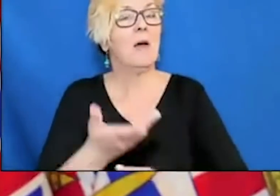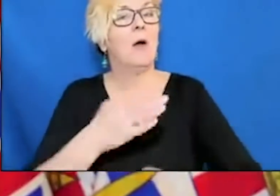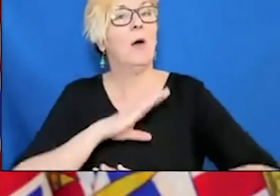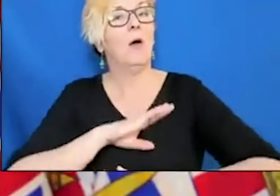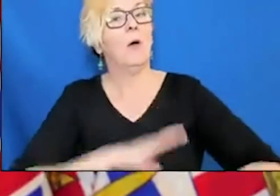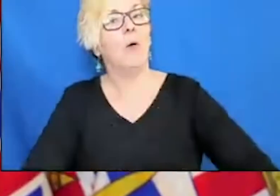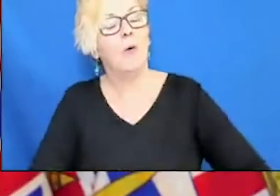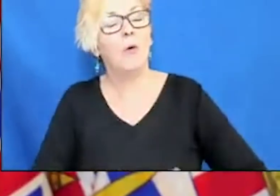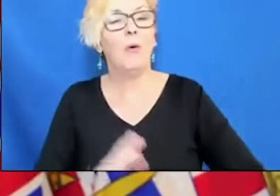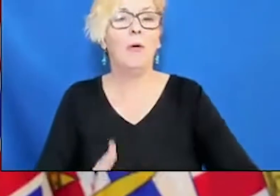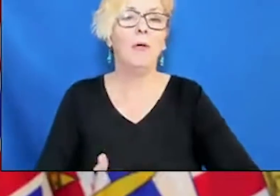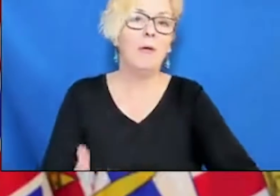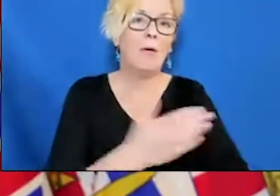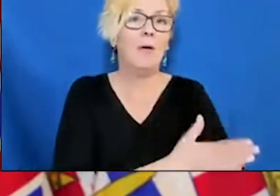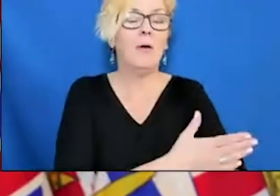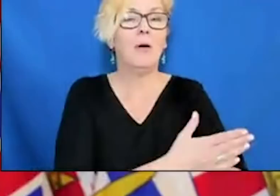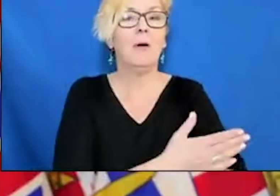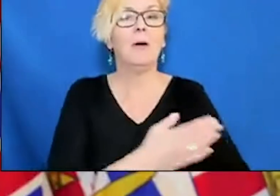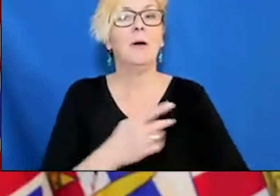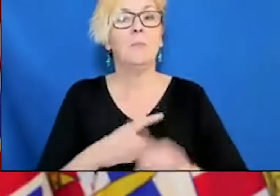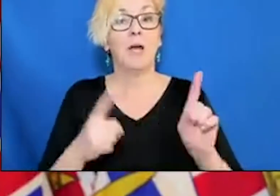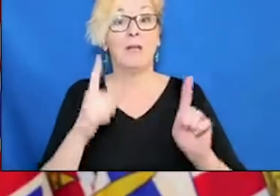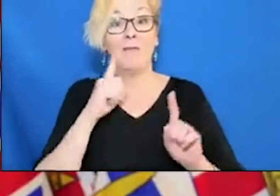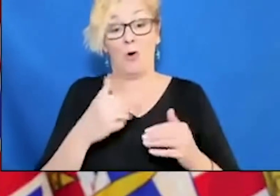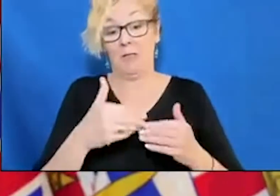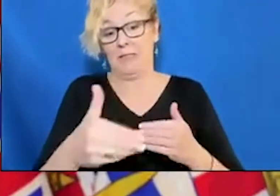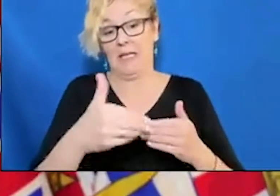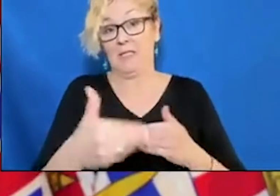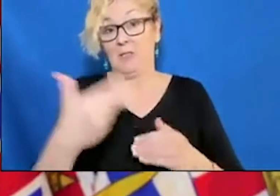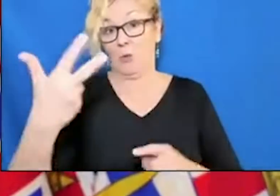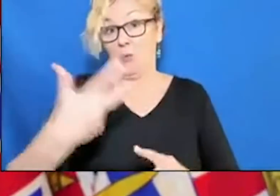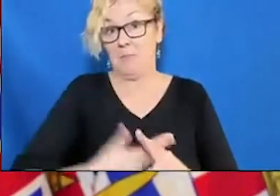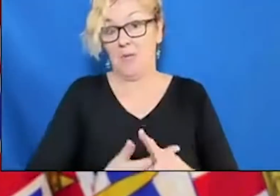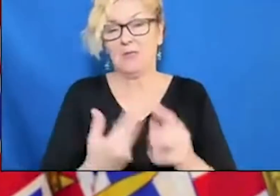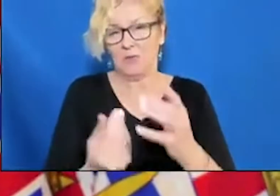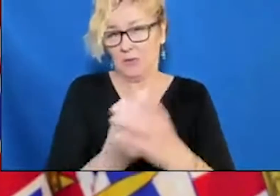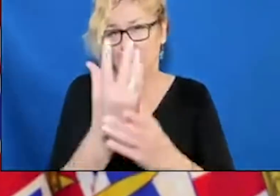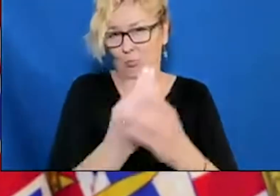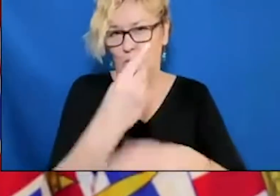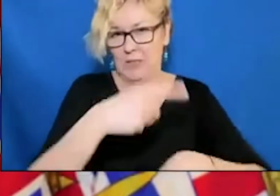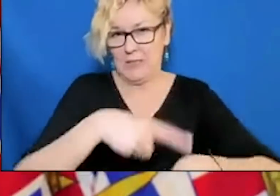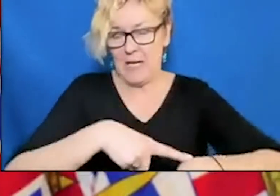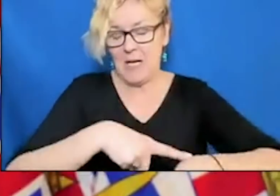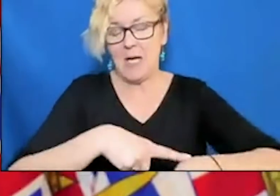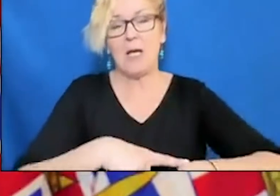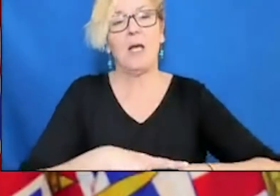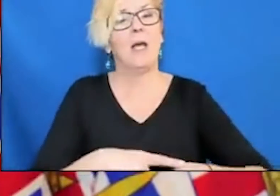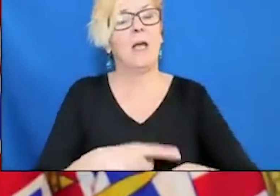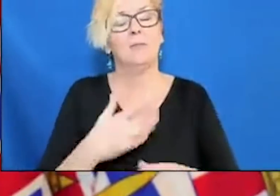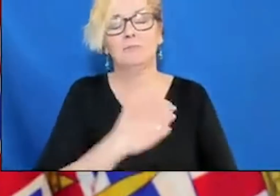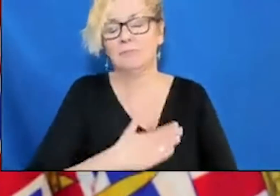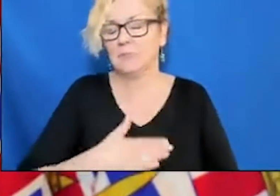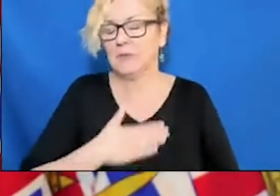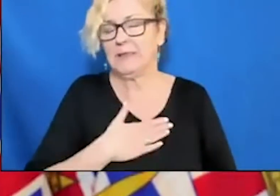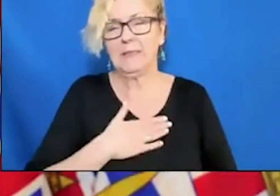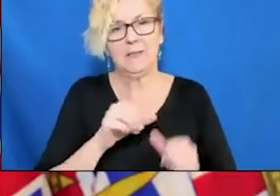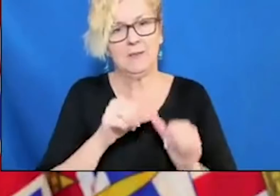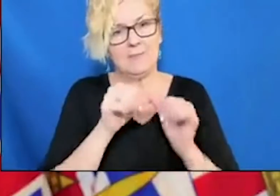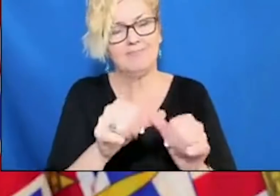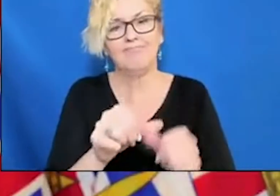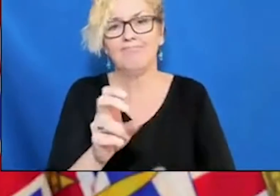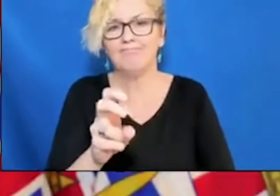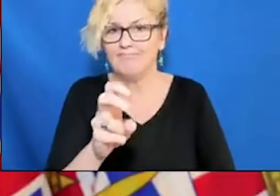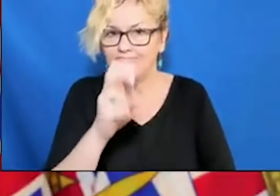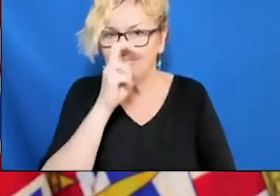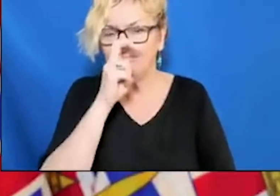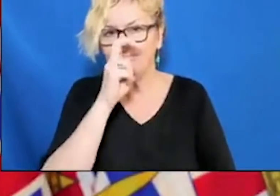3 months, the time to be outside, to gather with people that we care for safely, and to